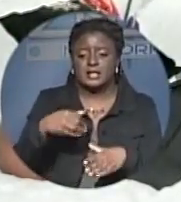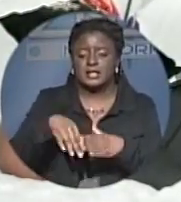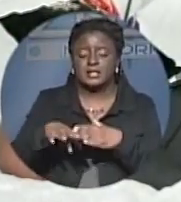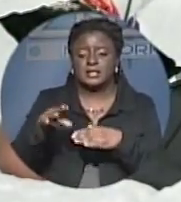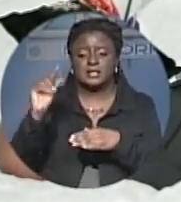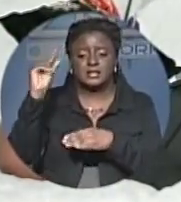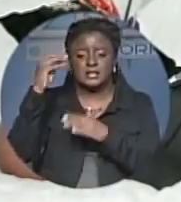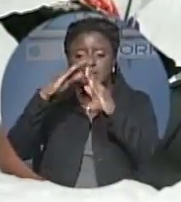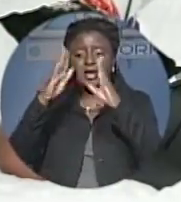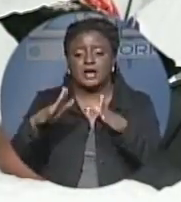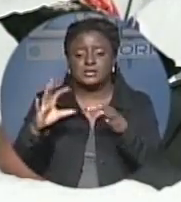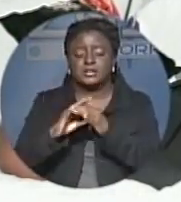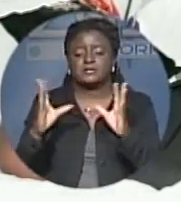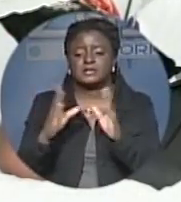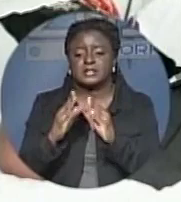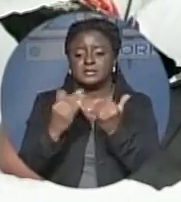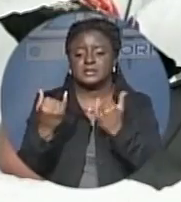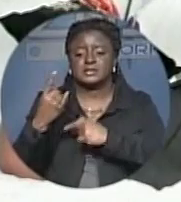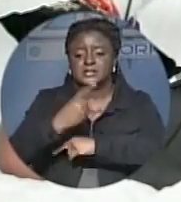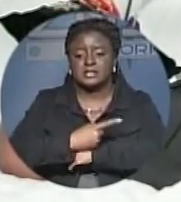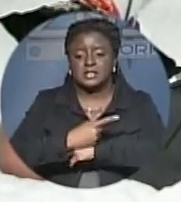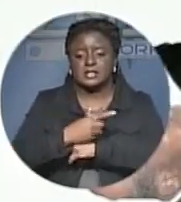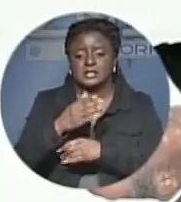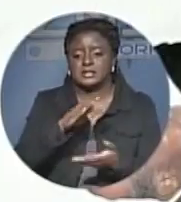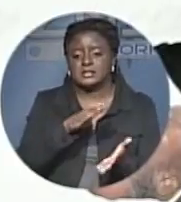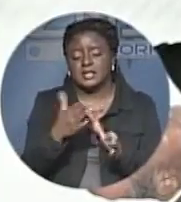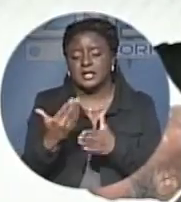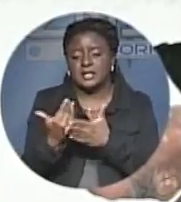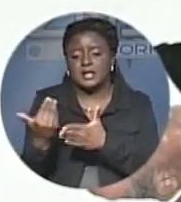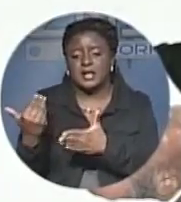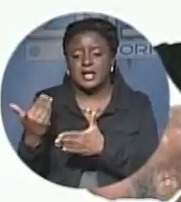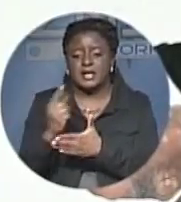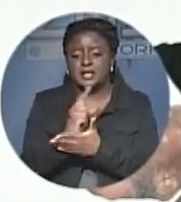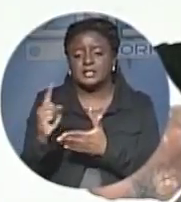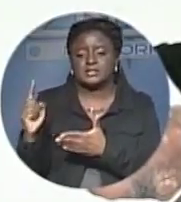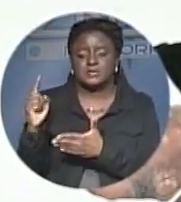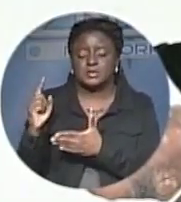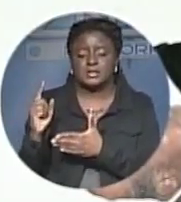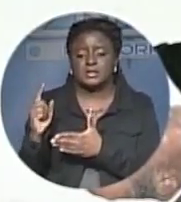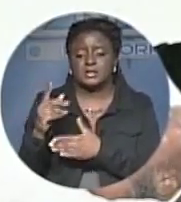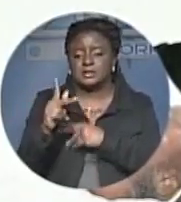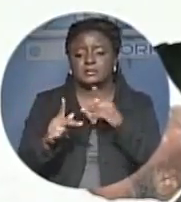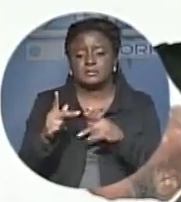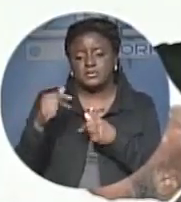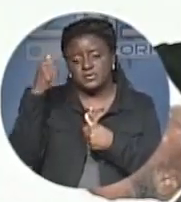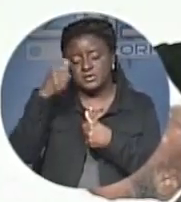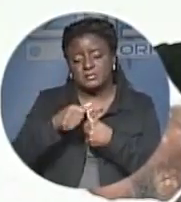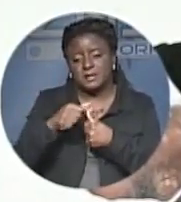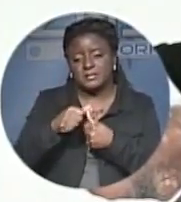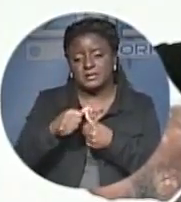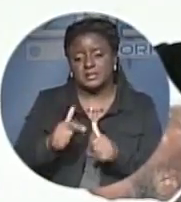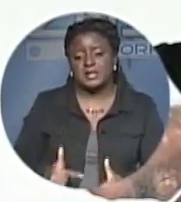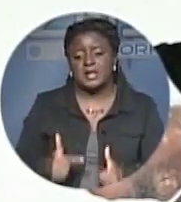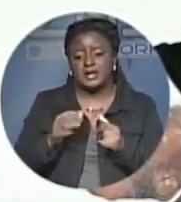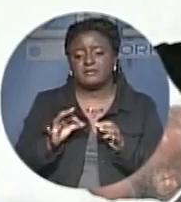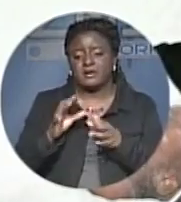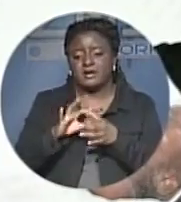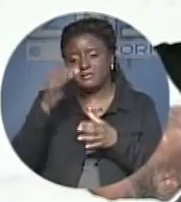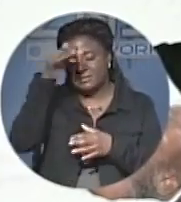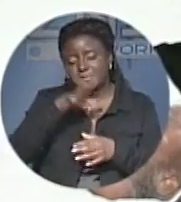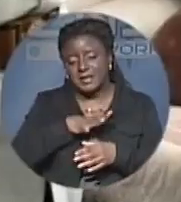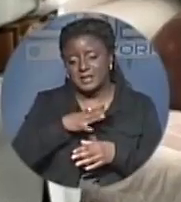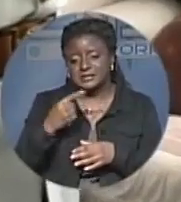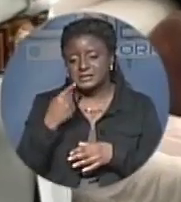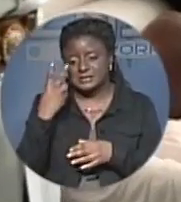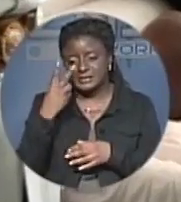cabinet minister and trade unionist who died last week. They remembered the life of a man hailed as a national treasure. Sir Clifford's body will lie